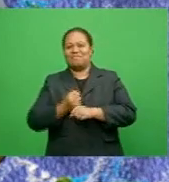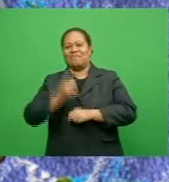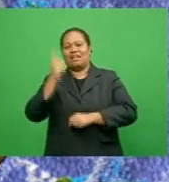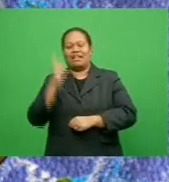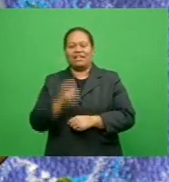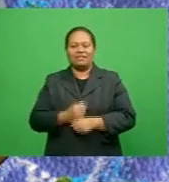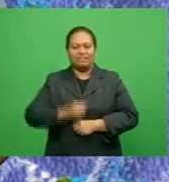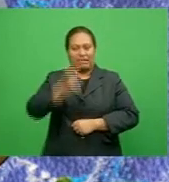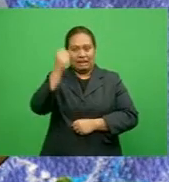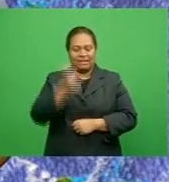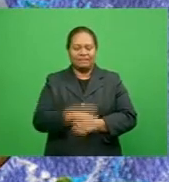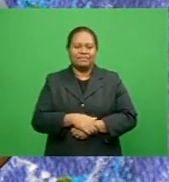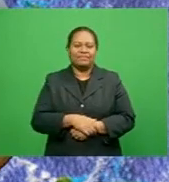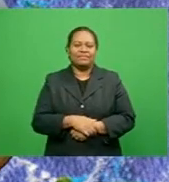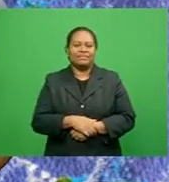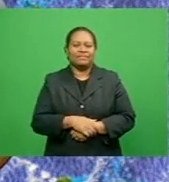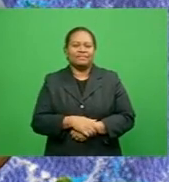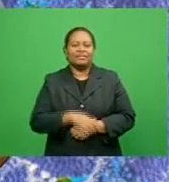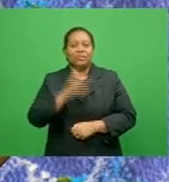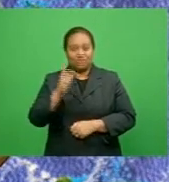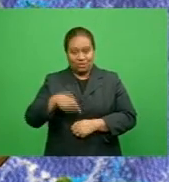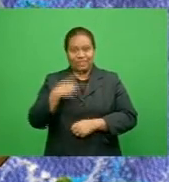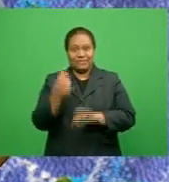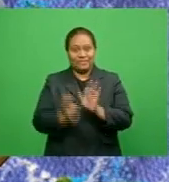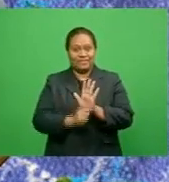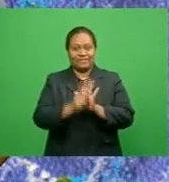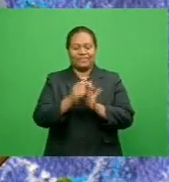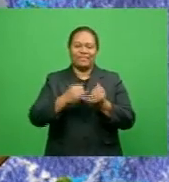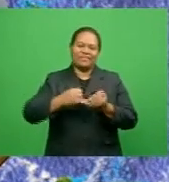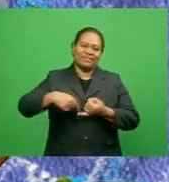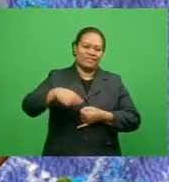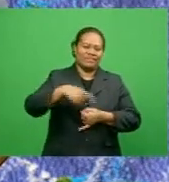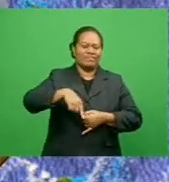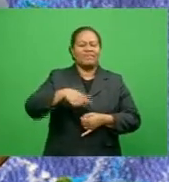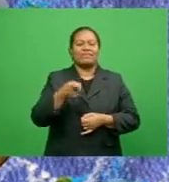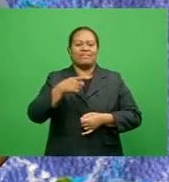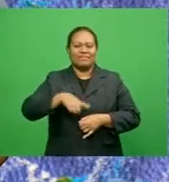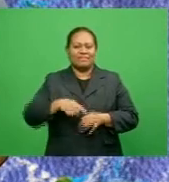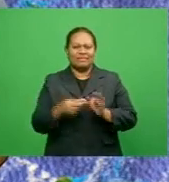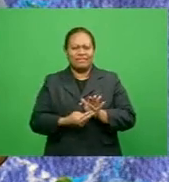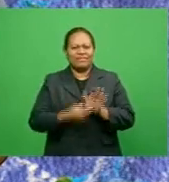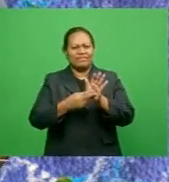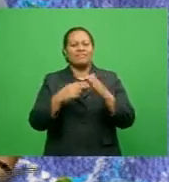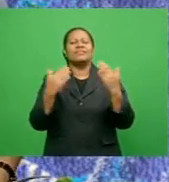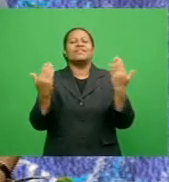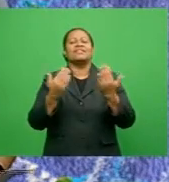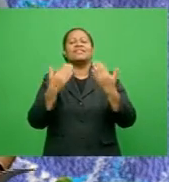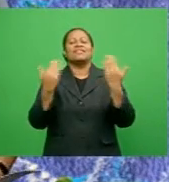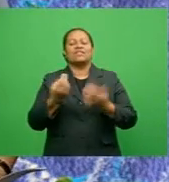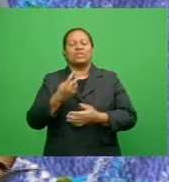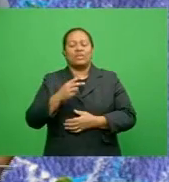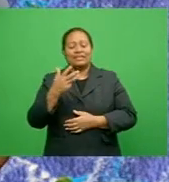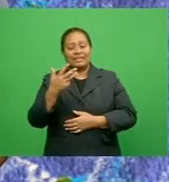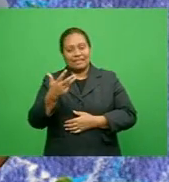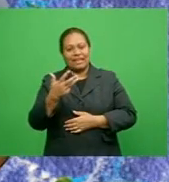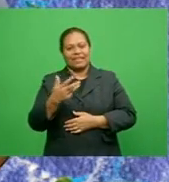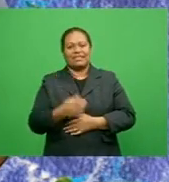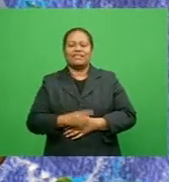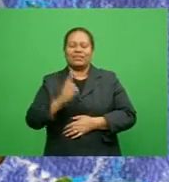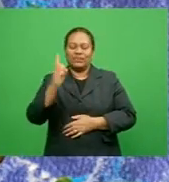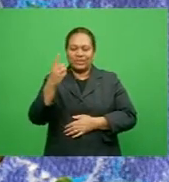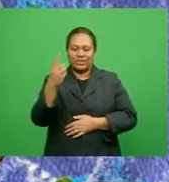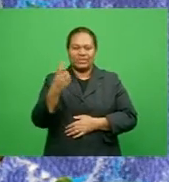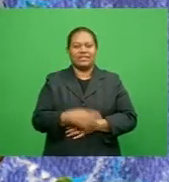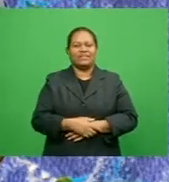kids. Tomorrow's temps, Suva and Nandi will be cool at 29 degrees. Just cool enough for us